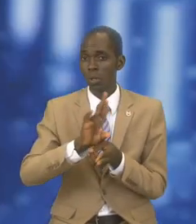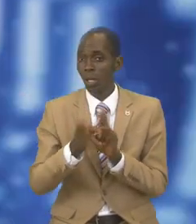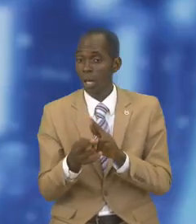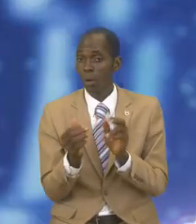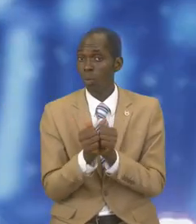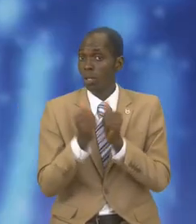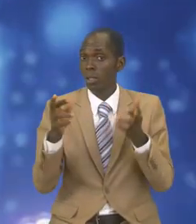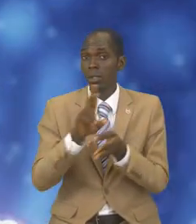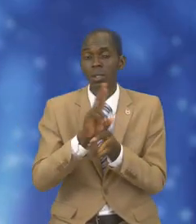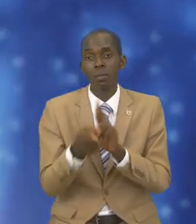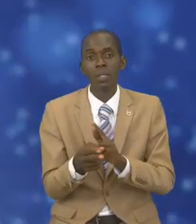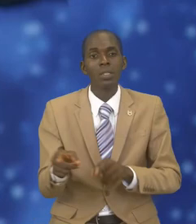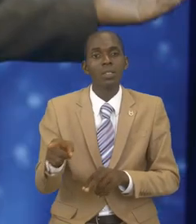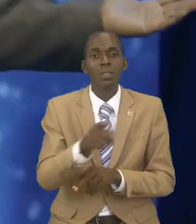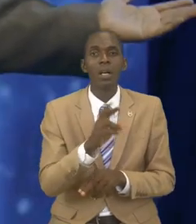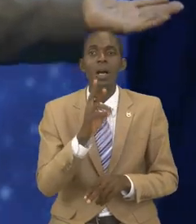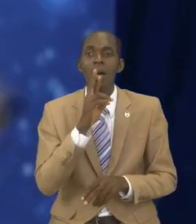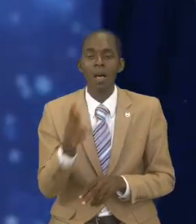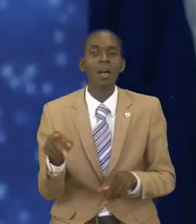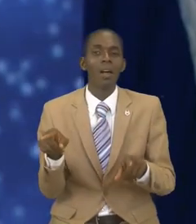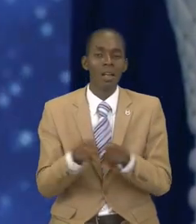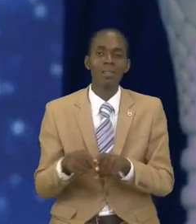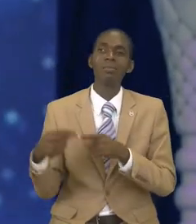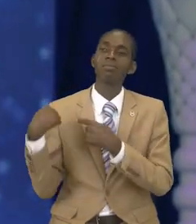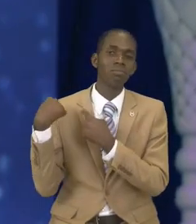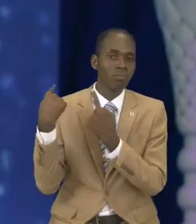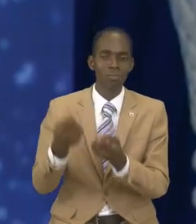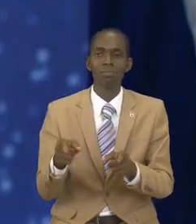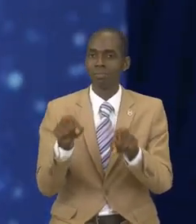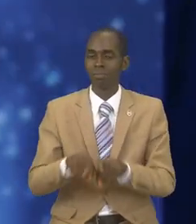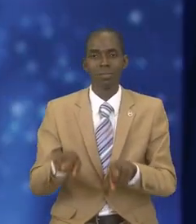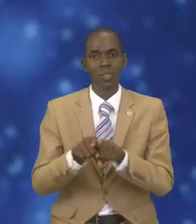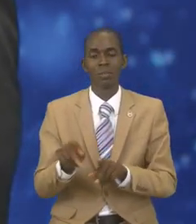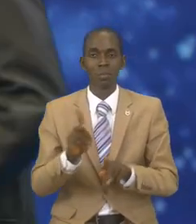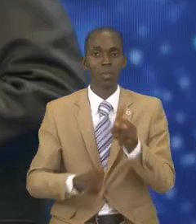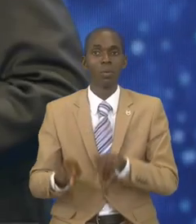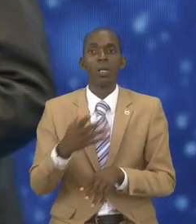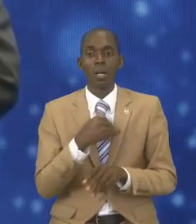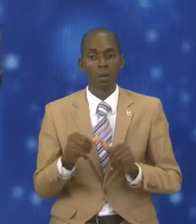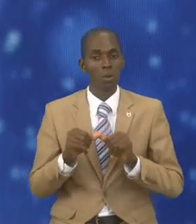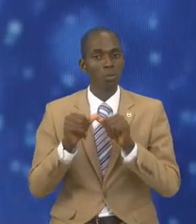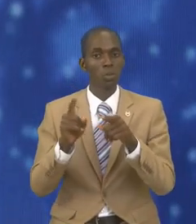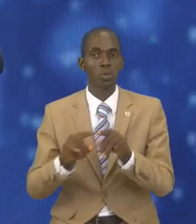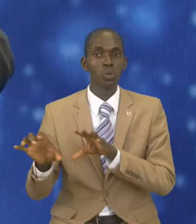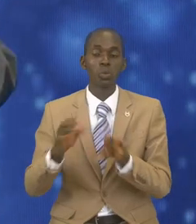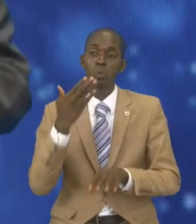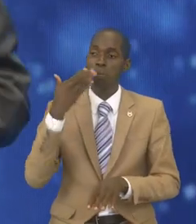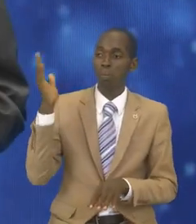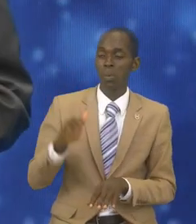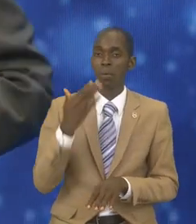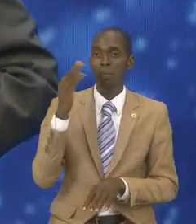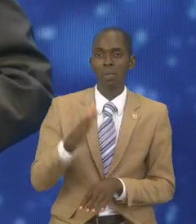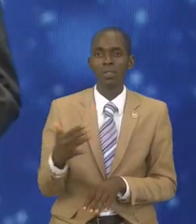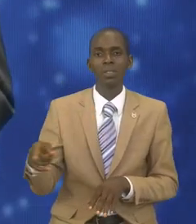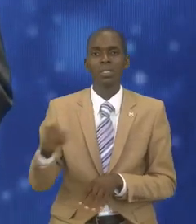repentance, they are as they ever were. And it says, they keep on doing wickedly, they be corrupted by the